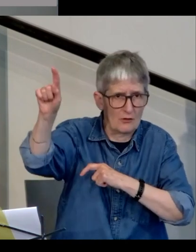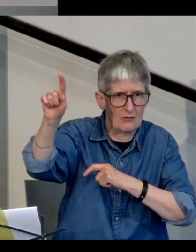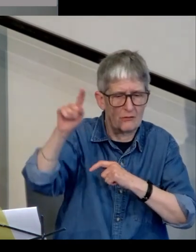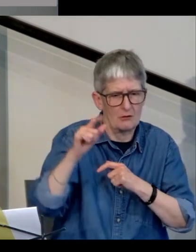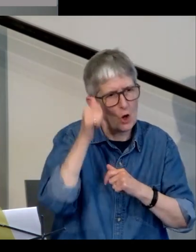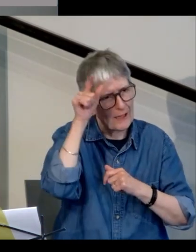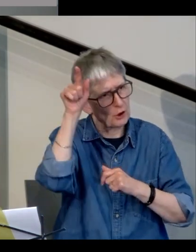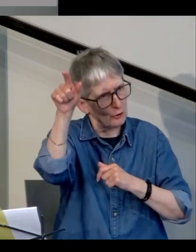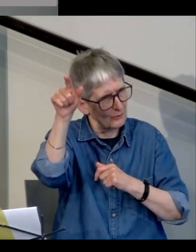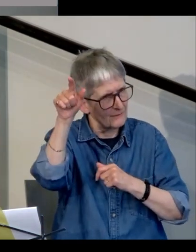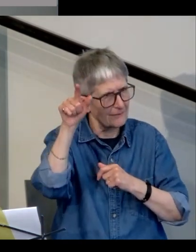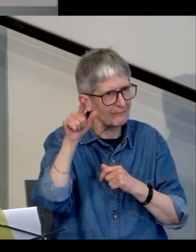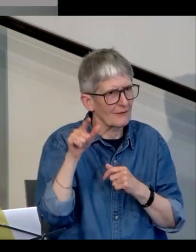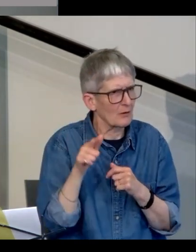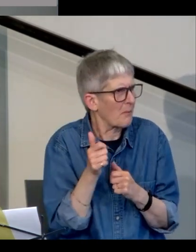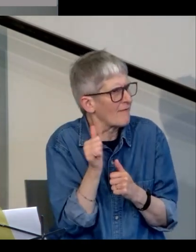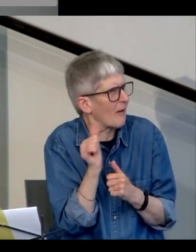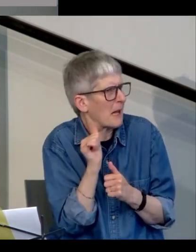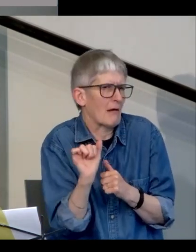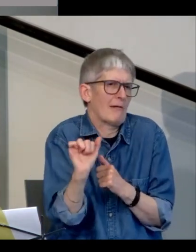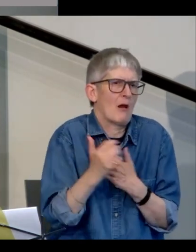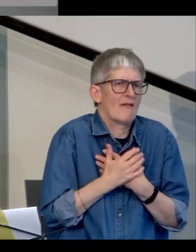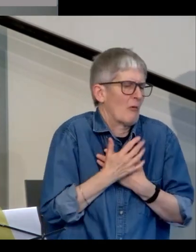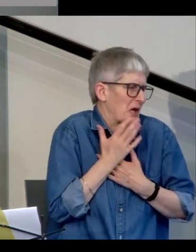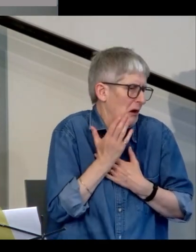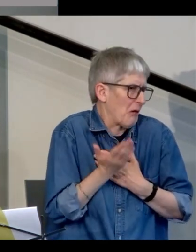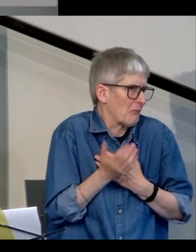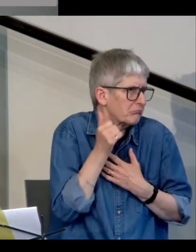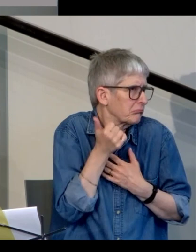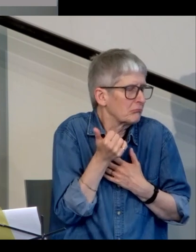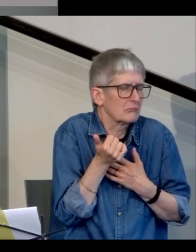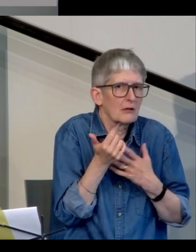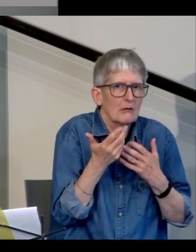Help us to never be familiar with your love.